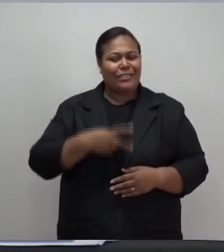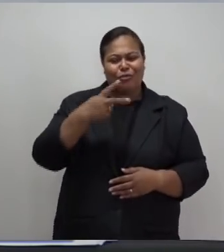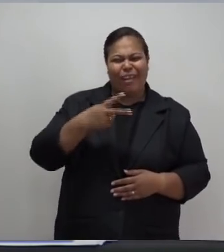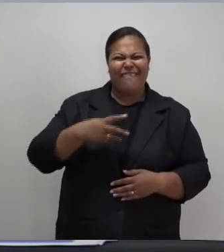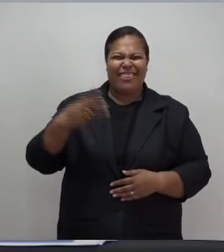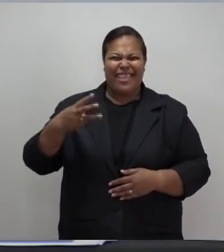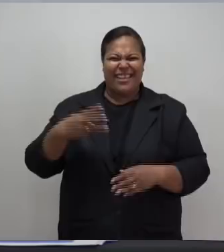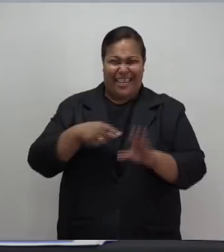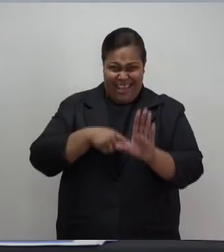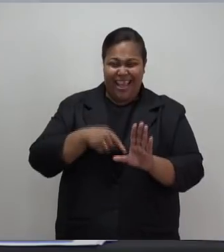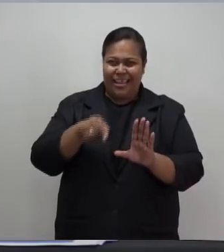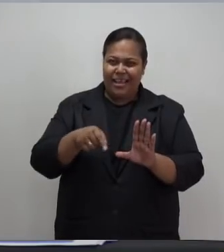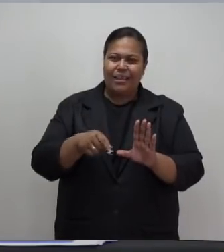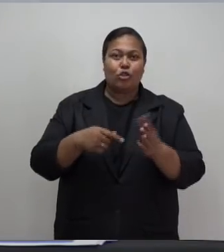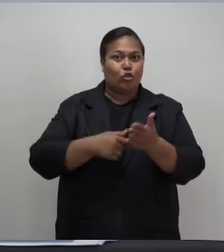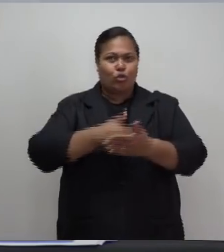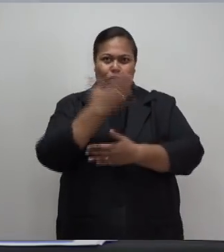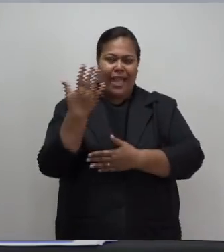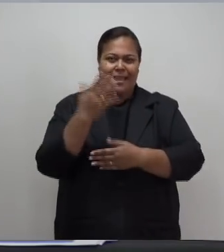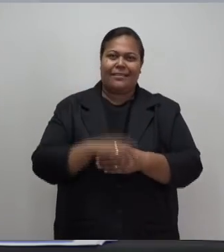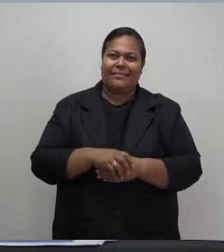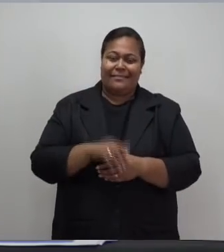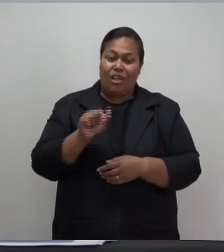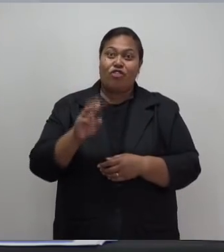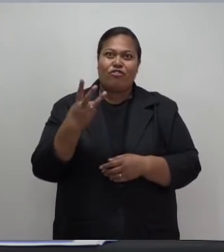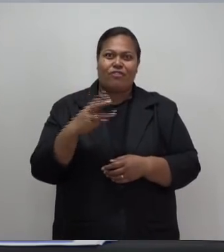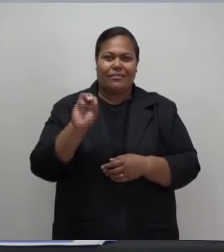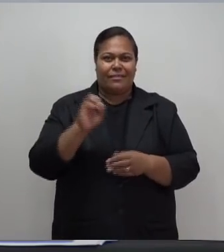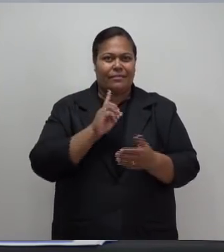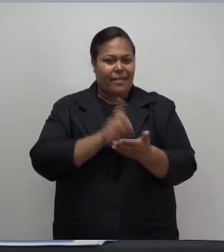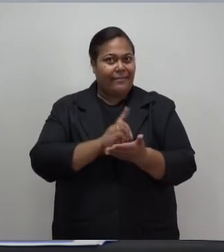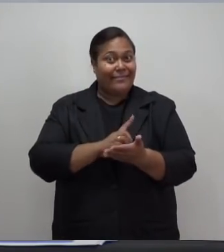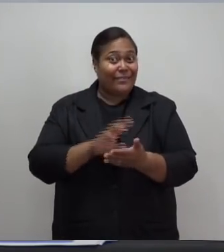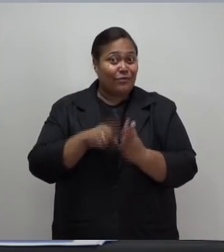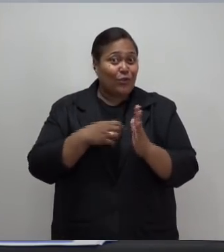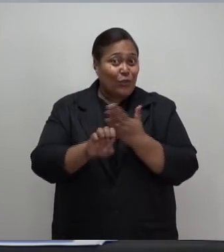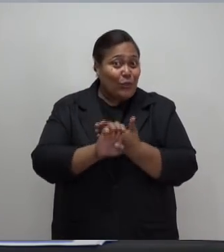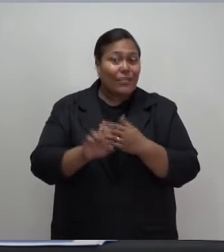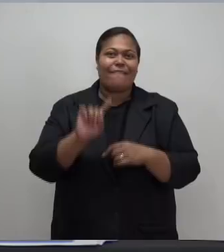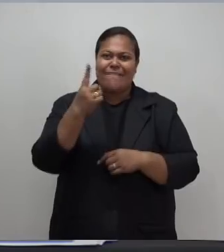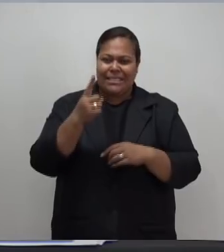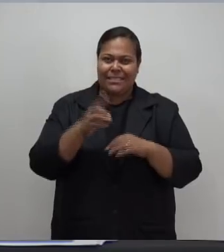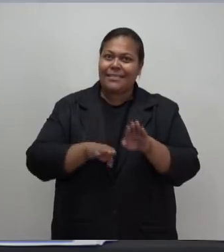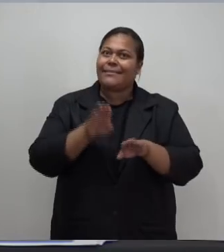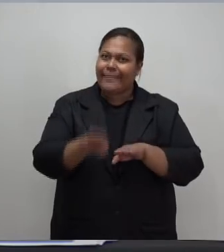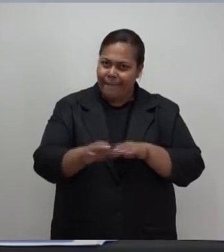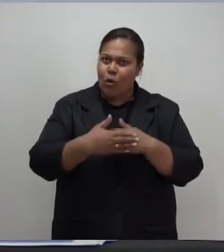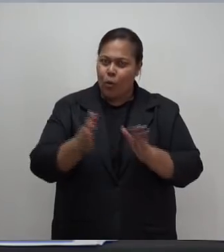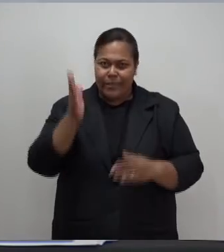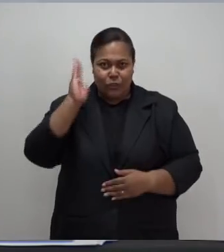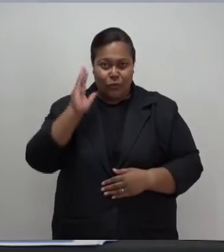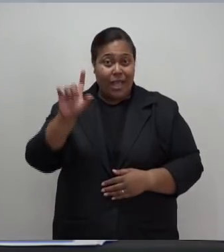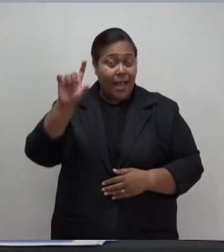Tuesday, 30th of June. This is the first stage of our opening of schools, and of course classes